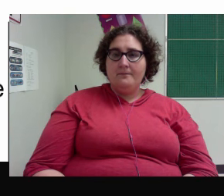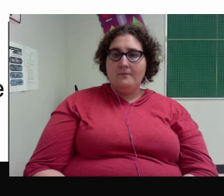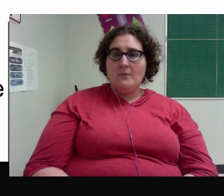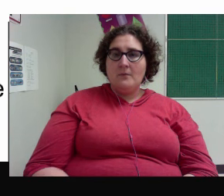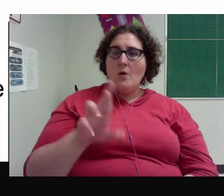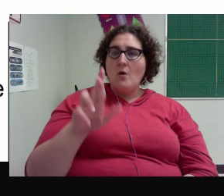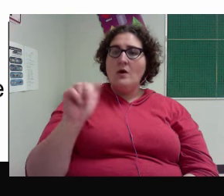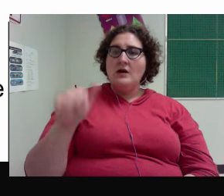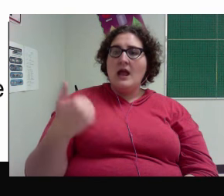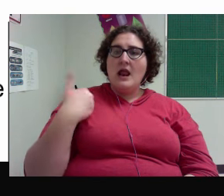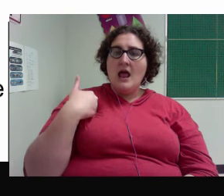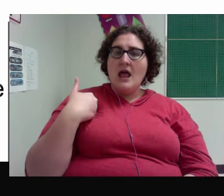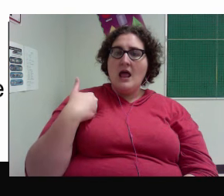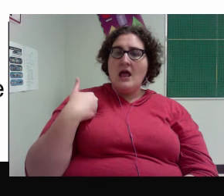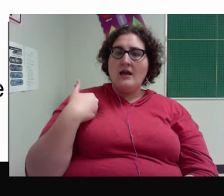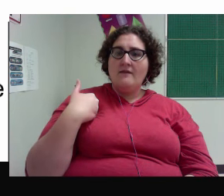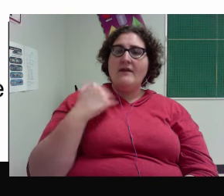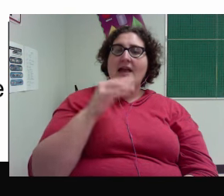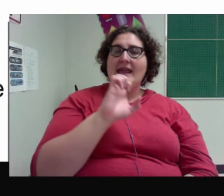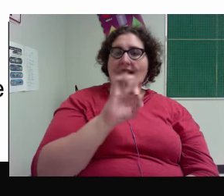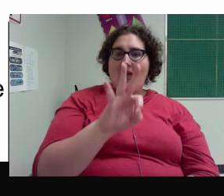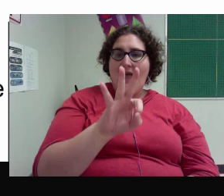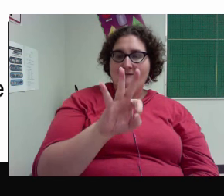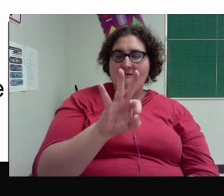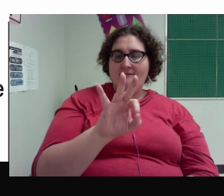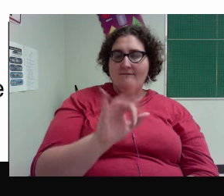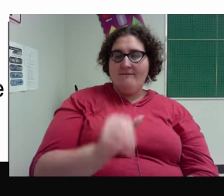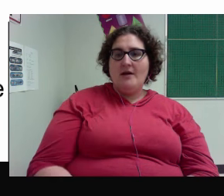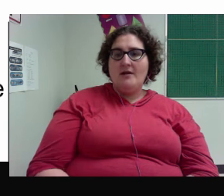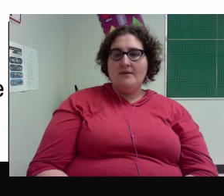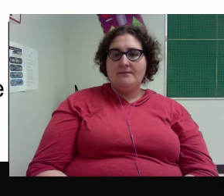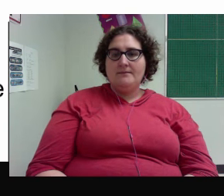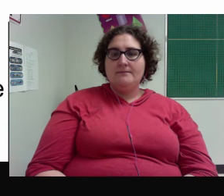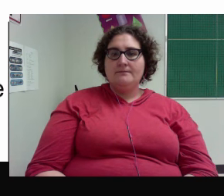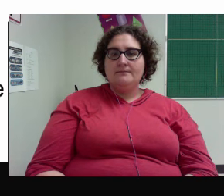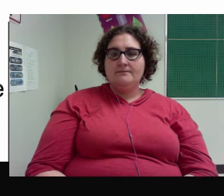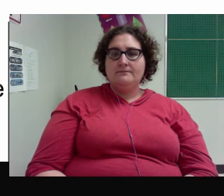Or we could have EF.